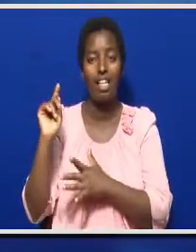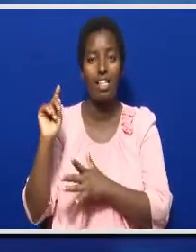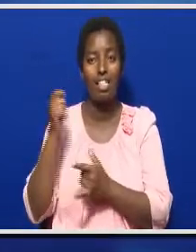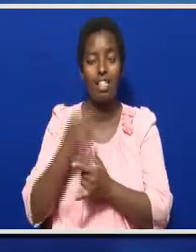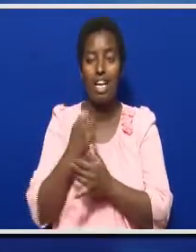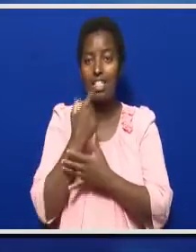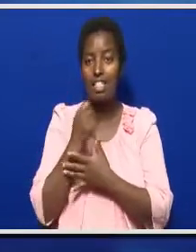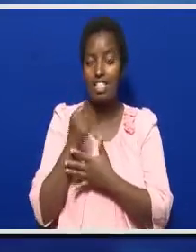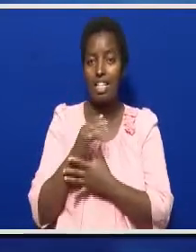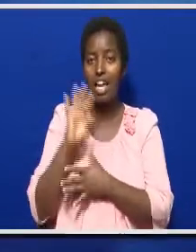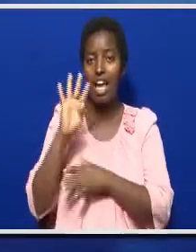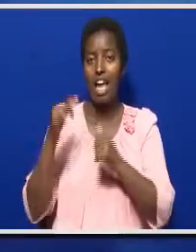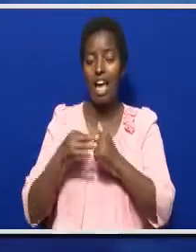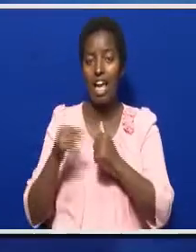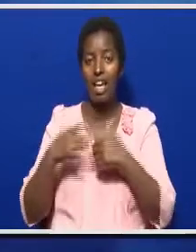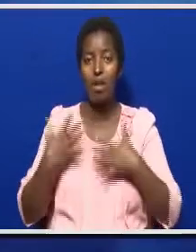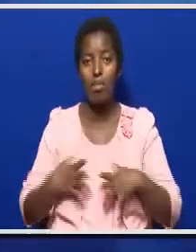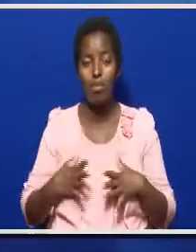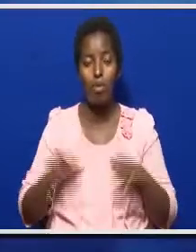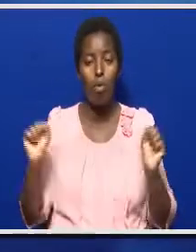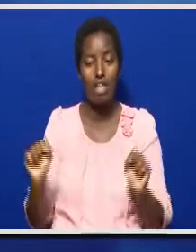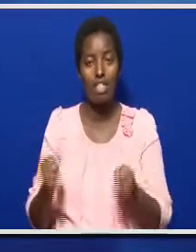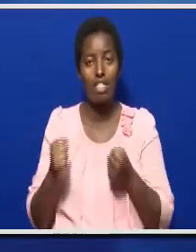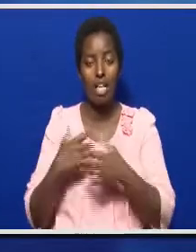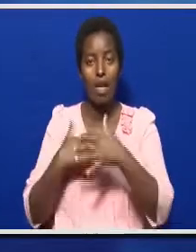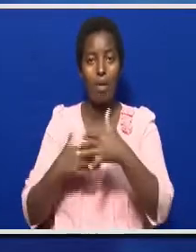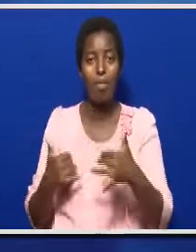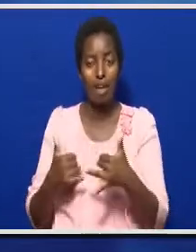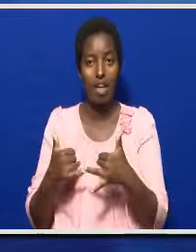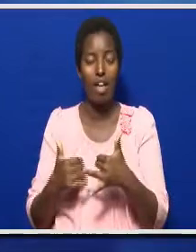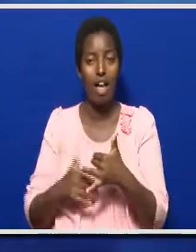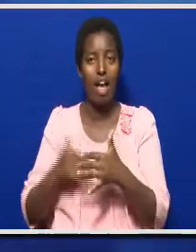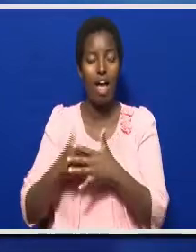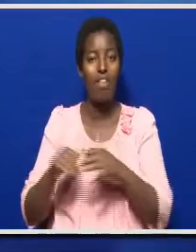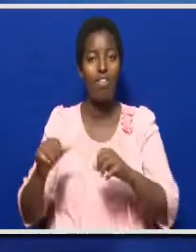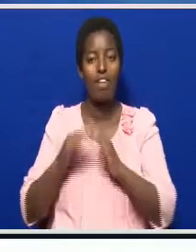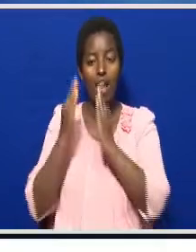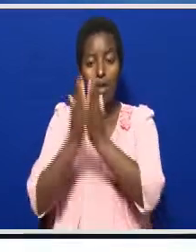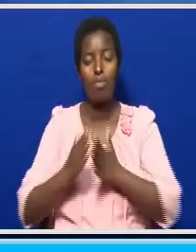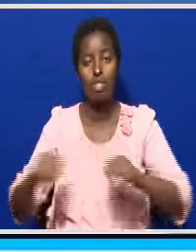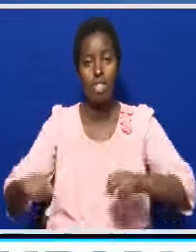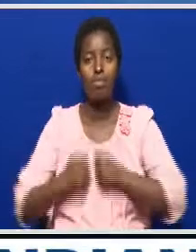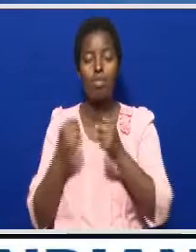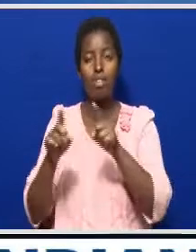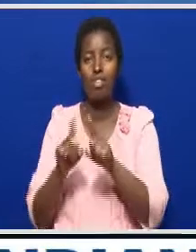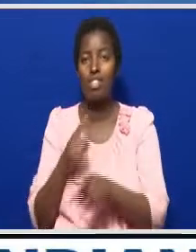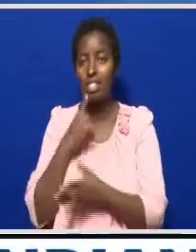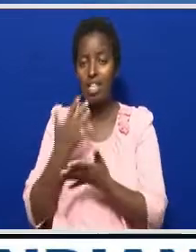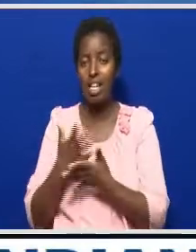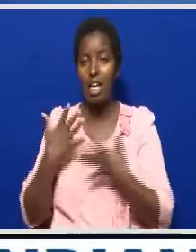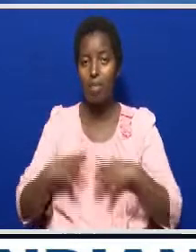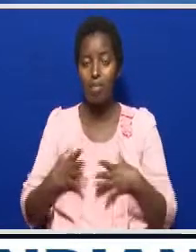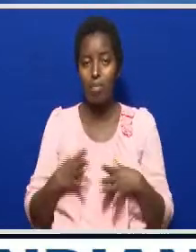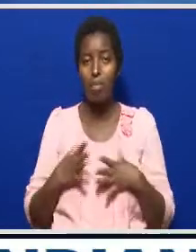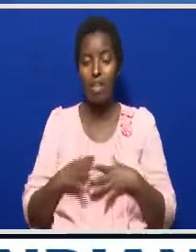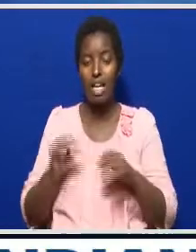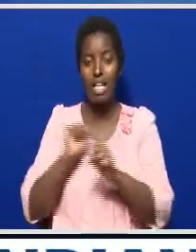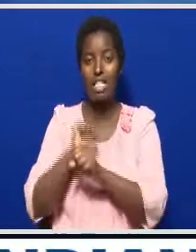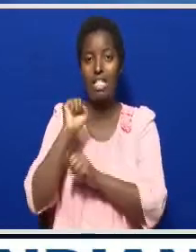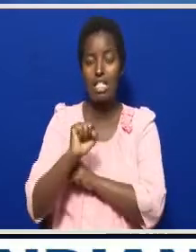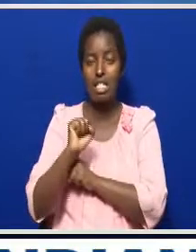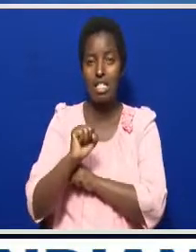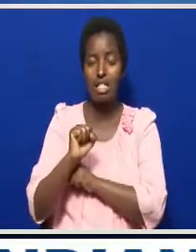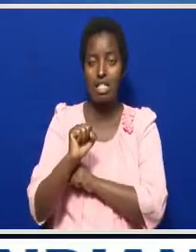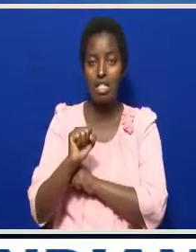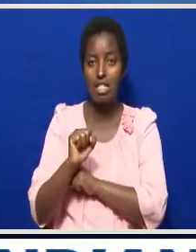now treating 8 Comorians who were rescued by the Navy after a boat accident. The Kenya Defense Forces said the victims were in a team of 15